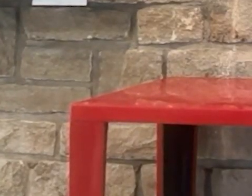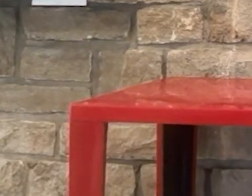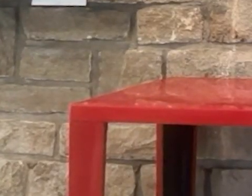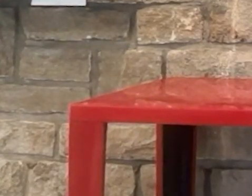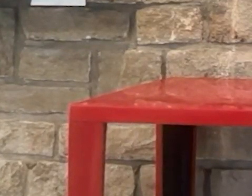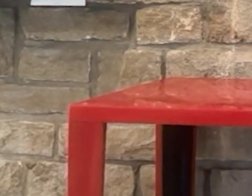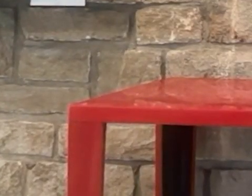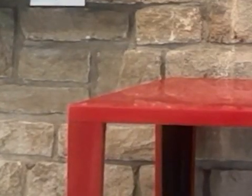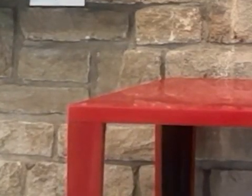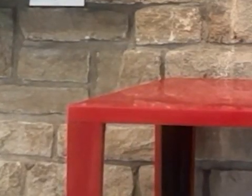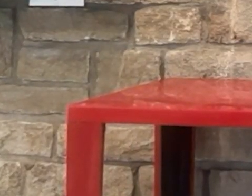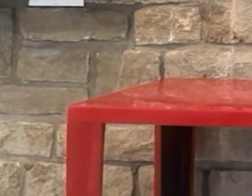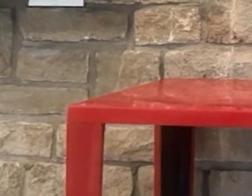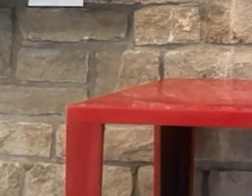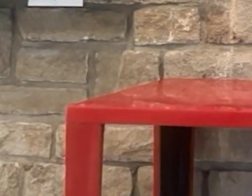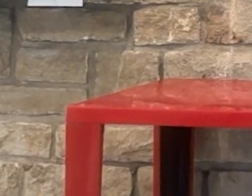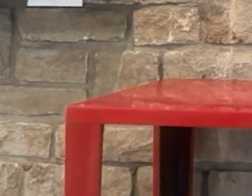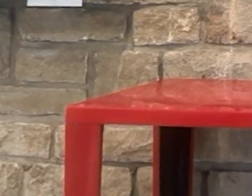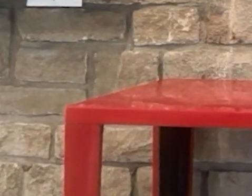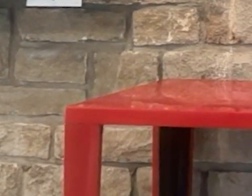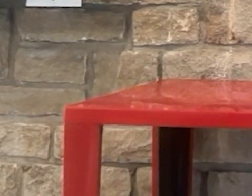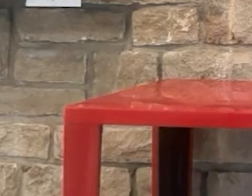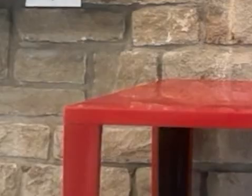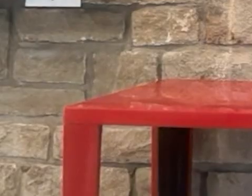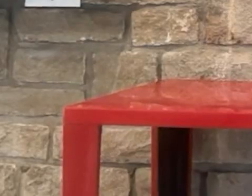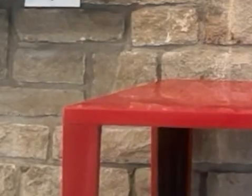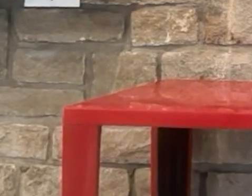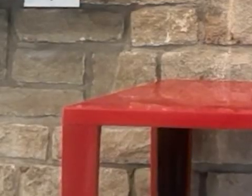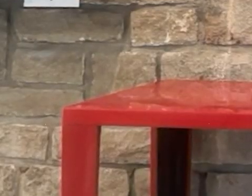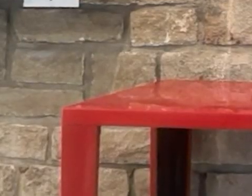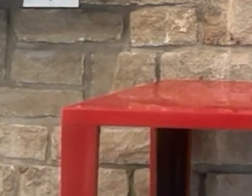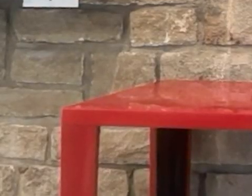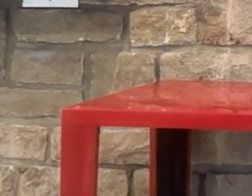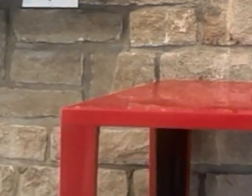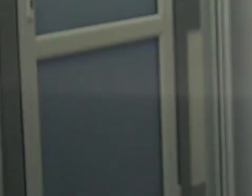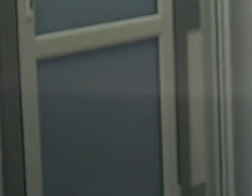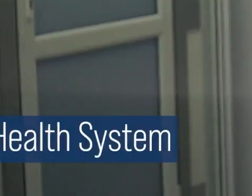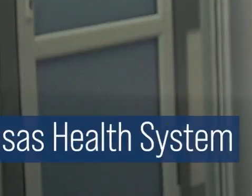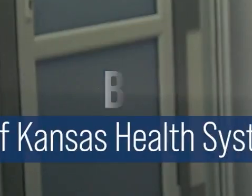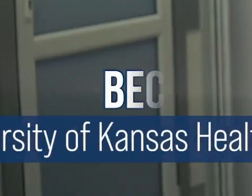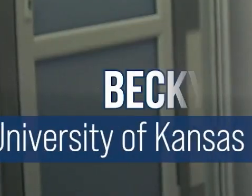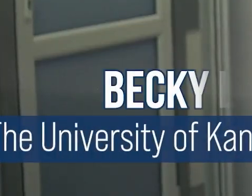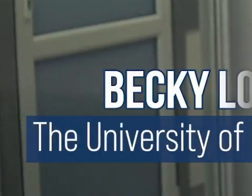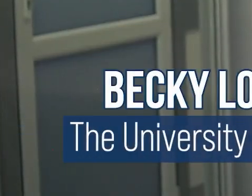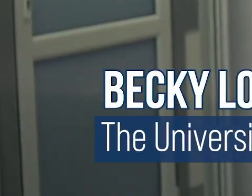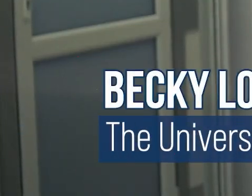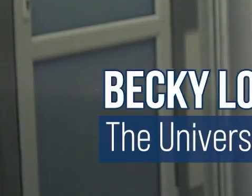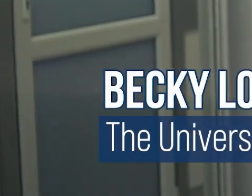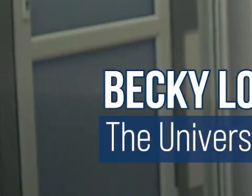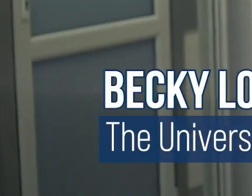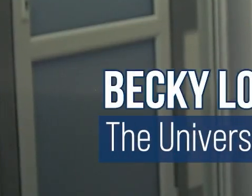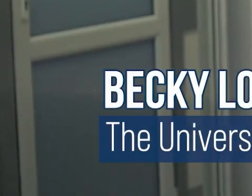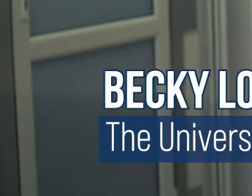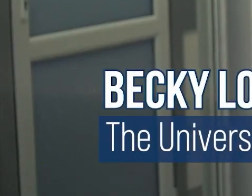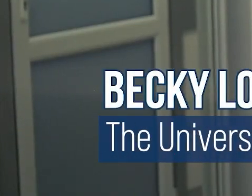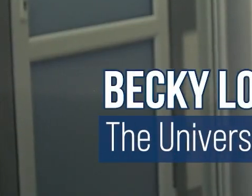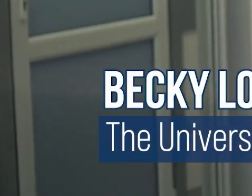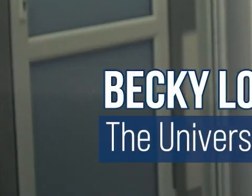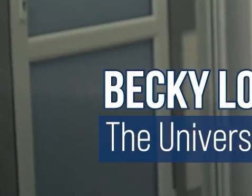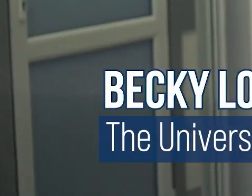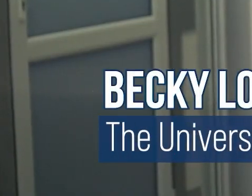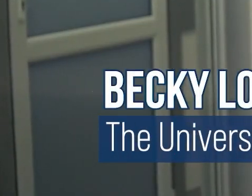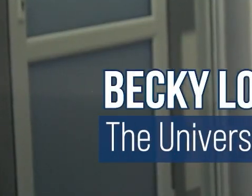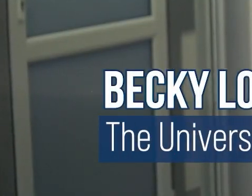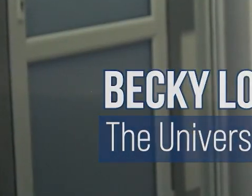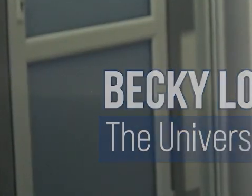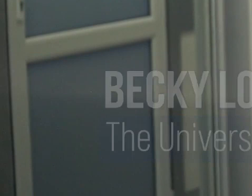the United States, we lose between 300 and 400 doctors due to suicide. I'm Dr. Becky Lowry. Approximately